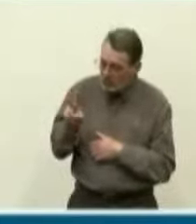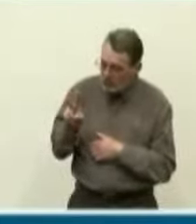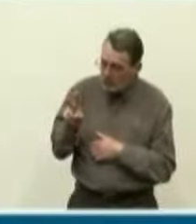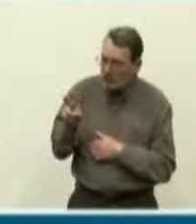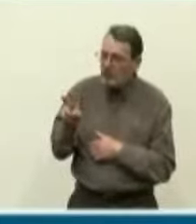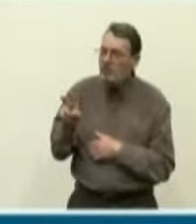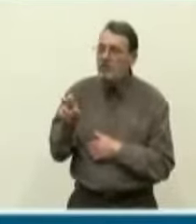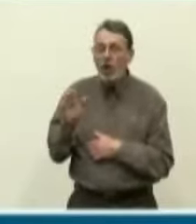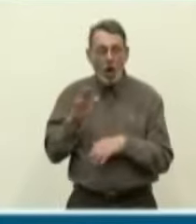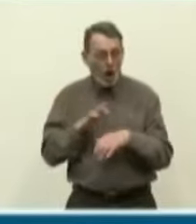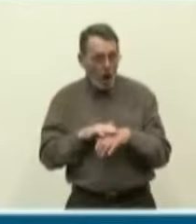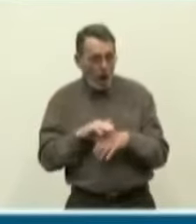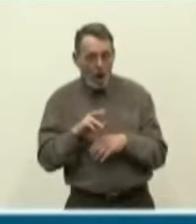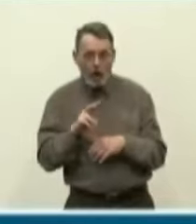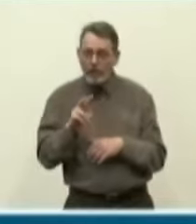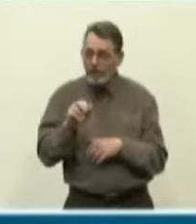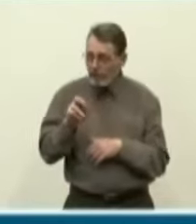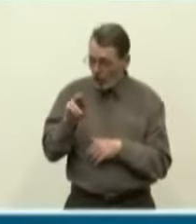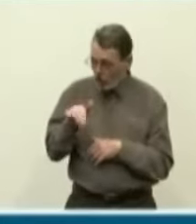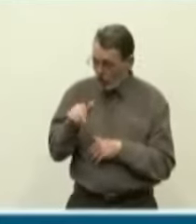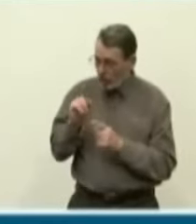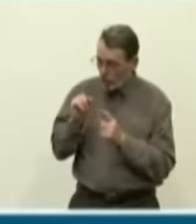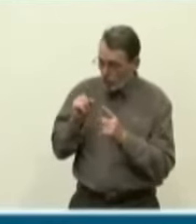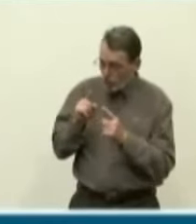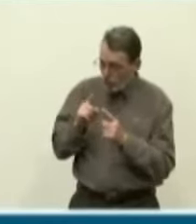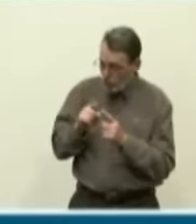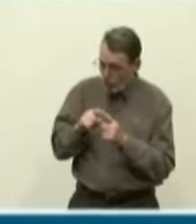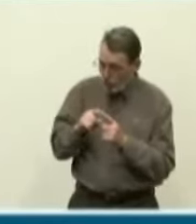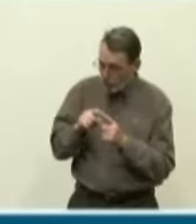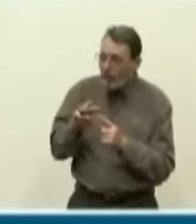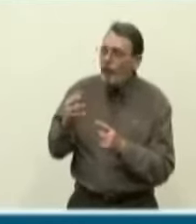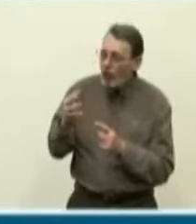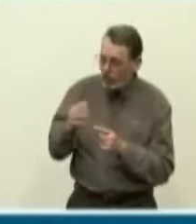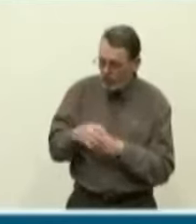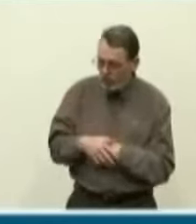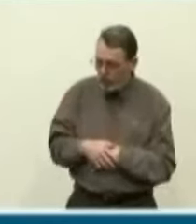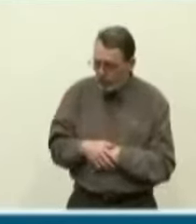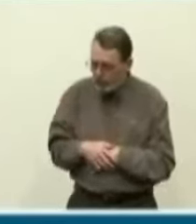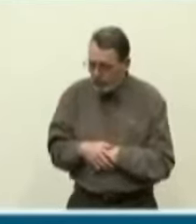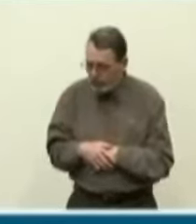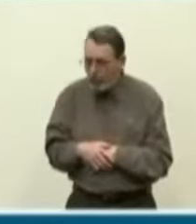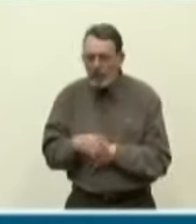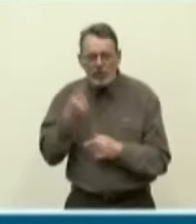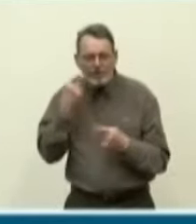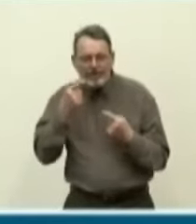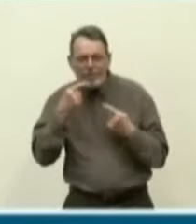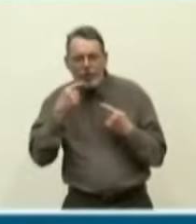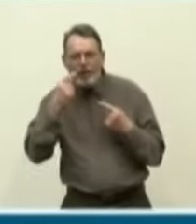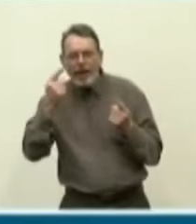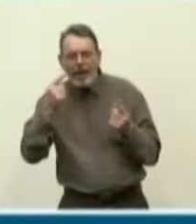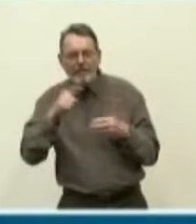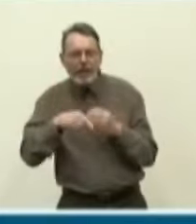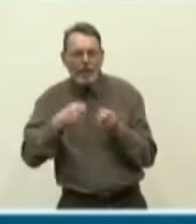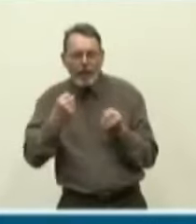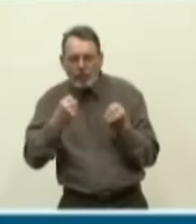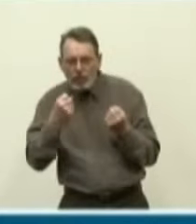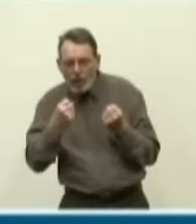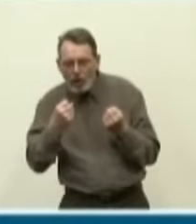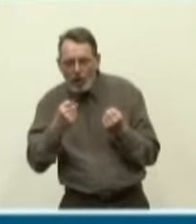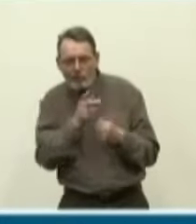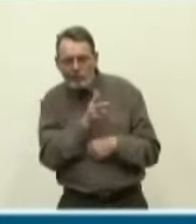On Varney towards 43 seconds. 201, I think you just broadcast a car on it all getting on the